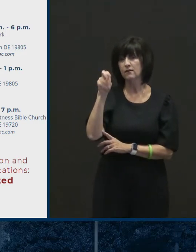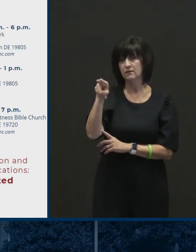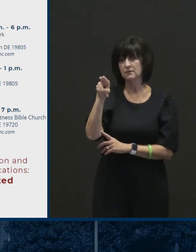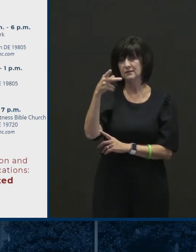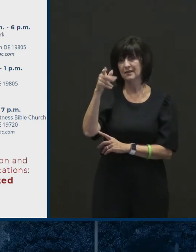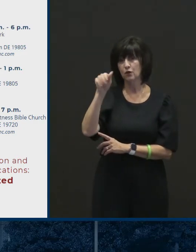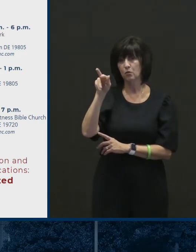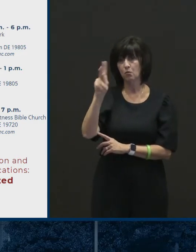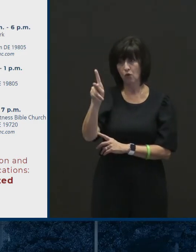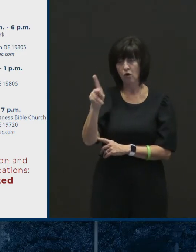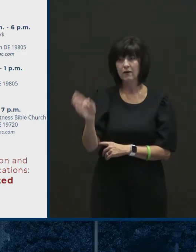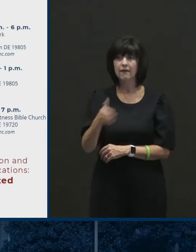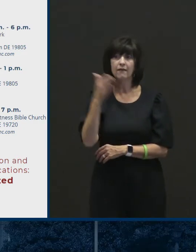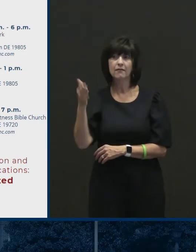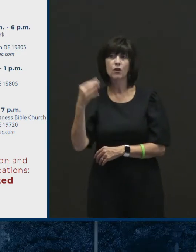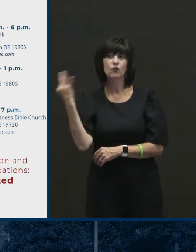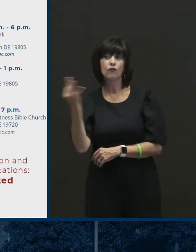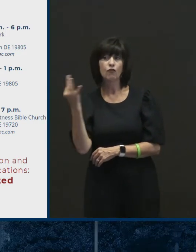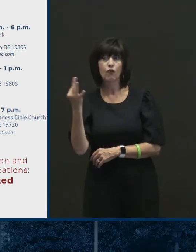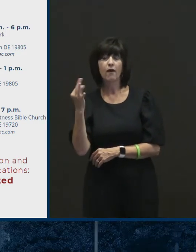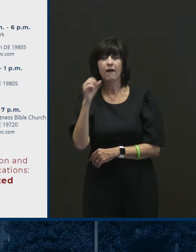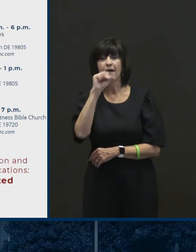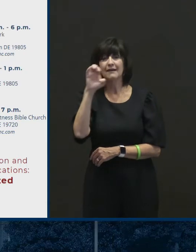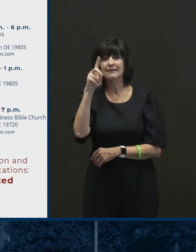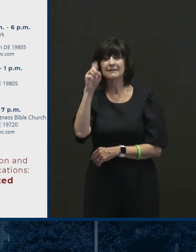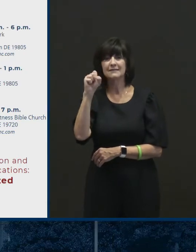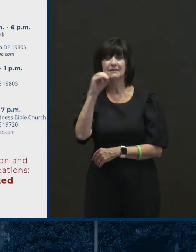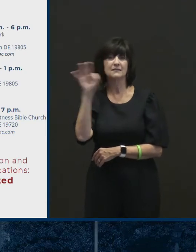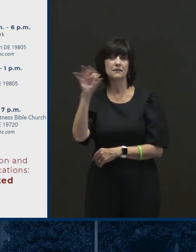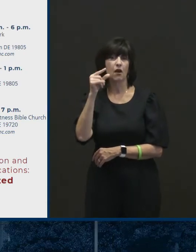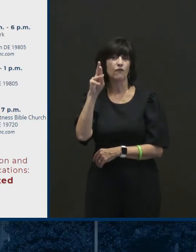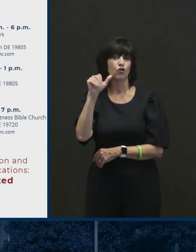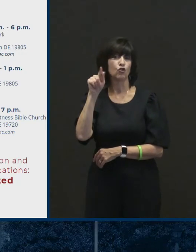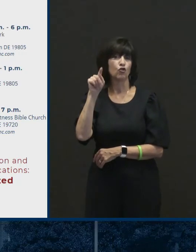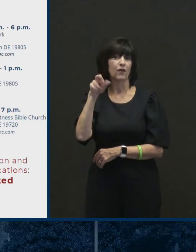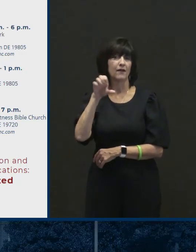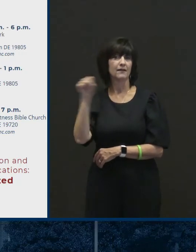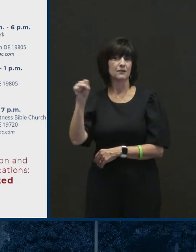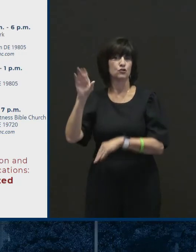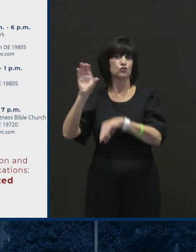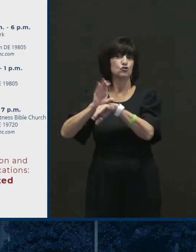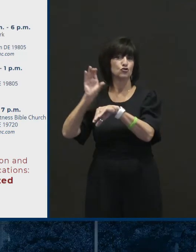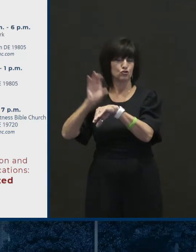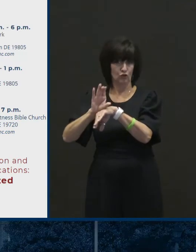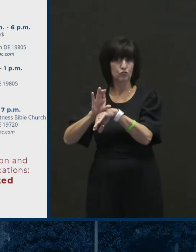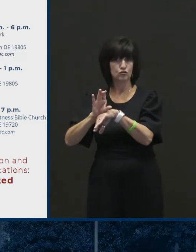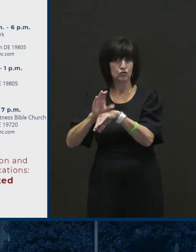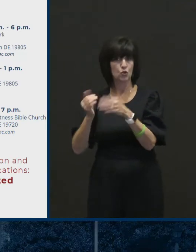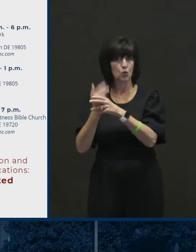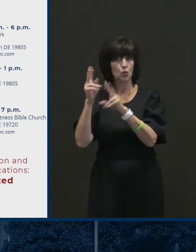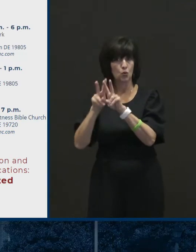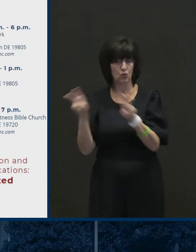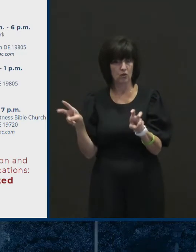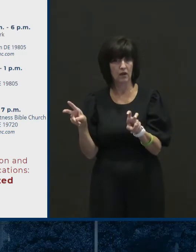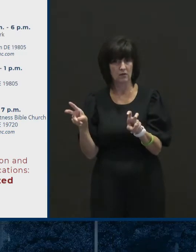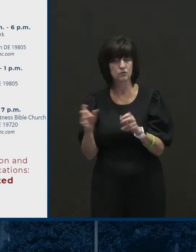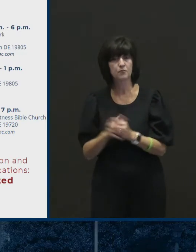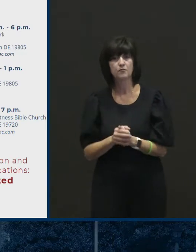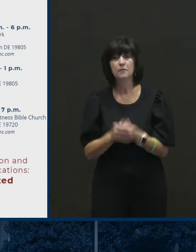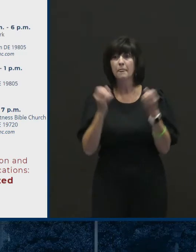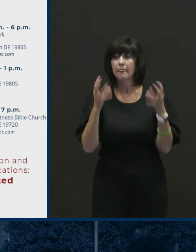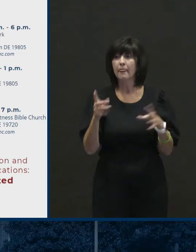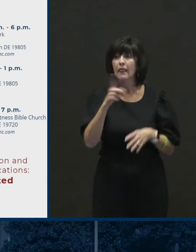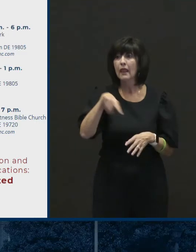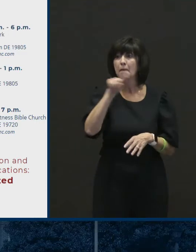Seeds of Greatness Church from 2 to 7 as well. Just a quick note on the curative site that everybody's probably